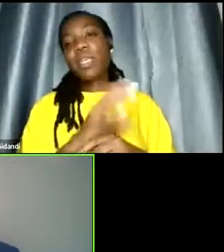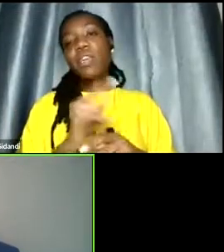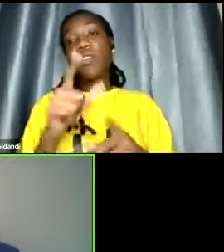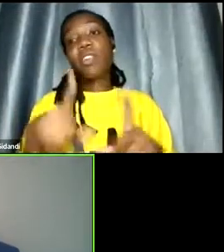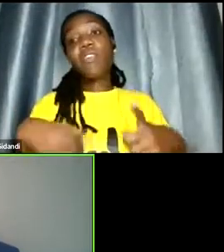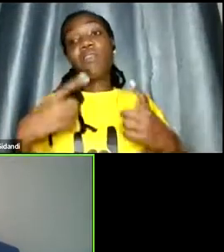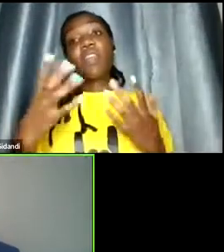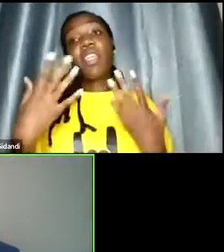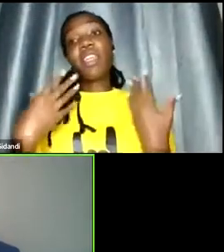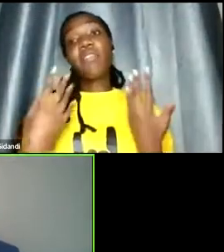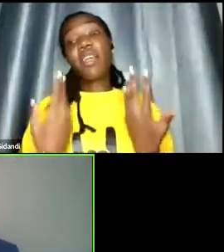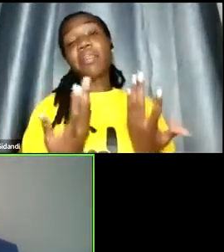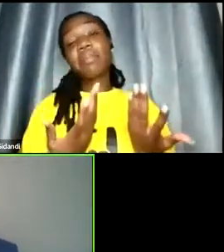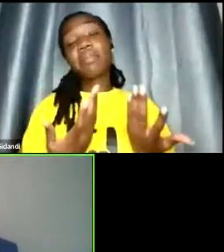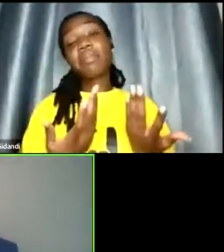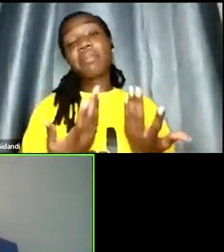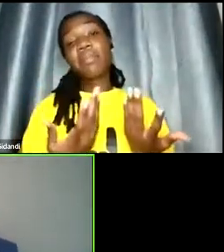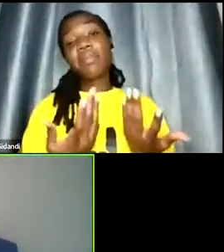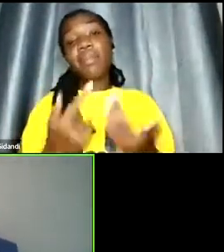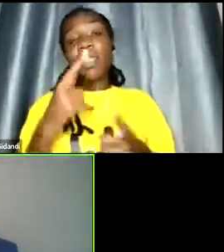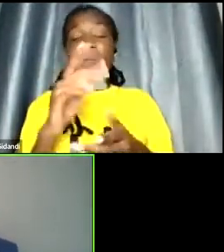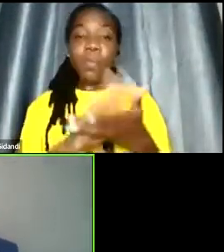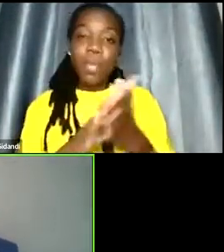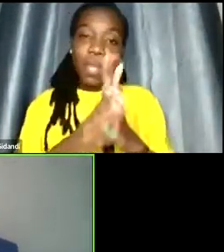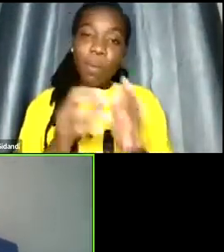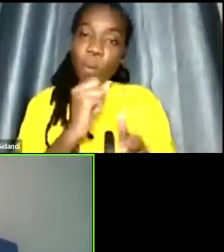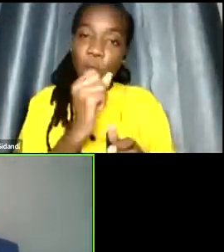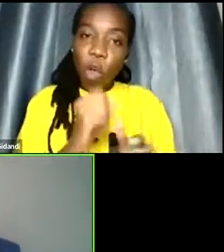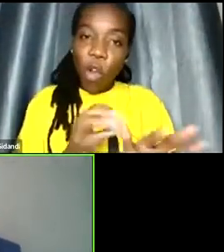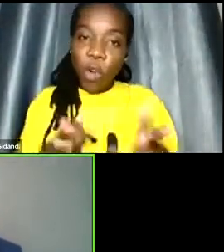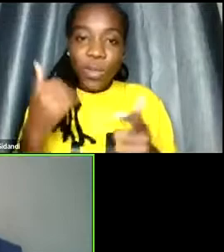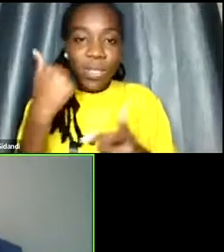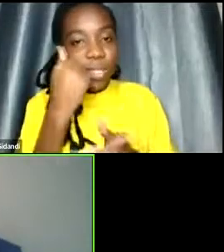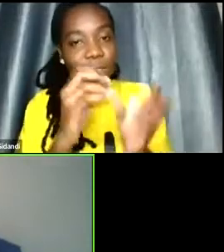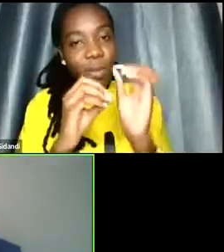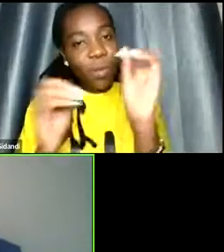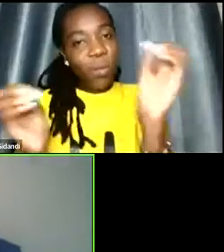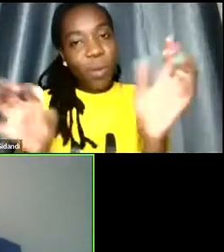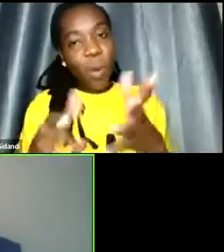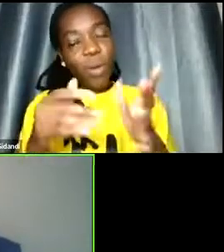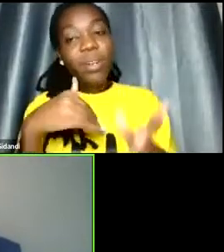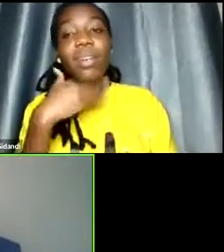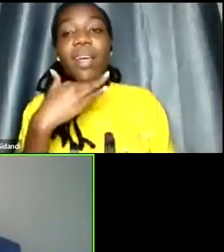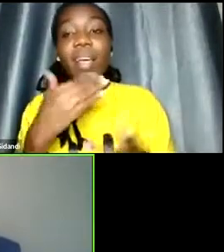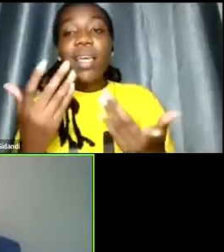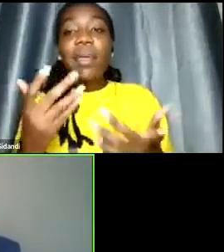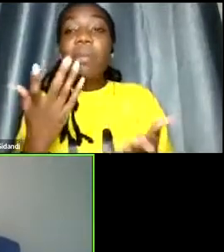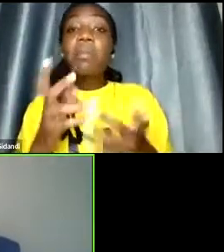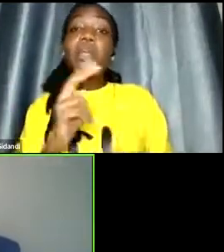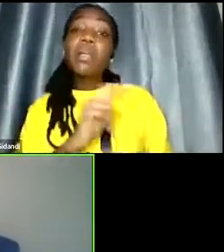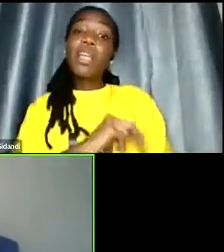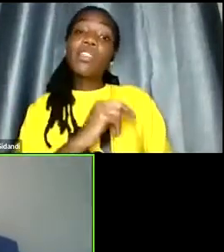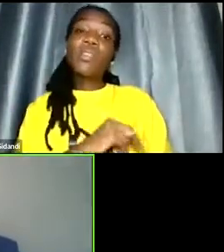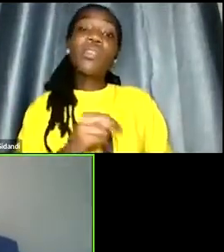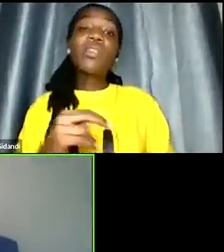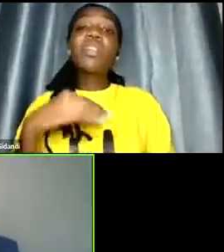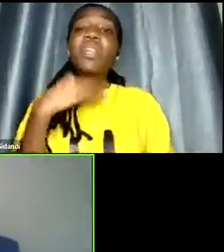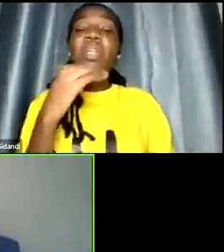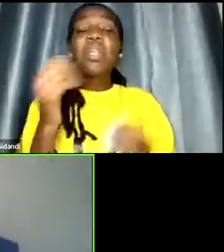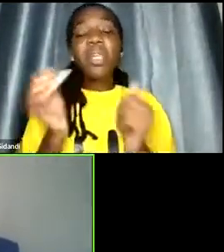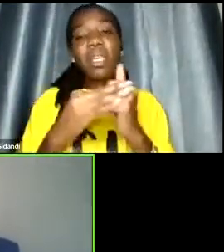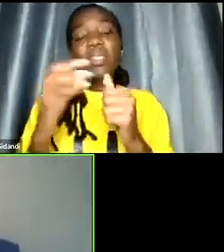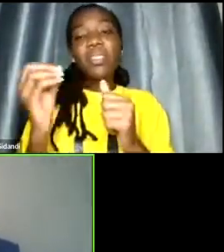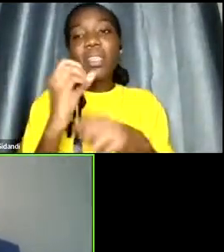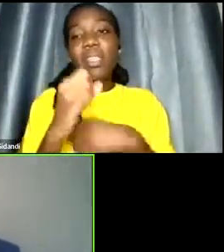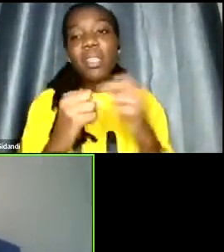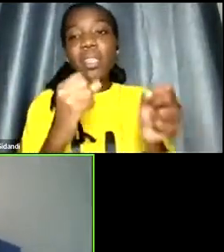immortal? Won't you get old and sick and die eventually, even if you die of natural causes, old age, 80 years, 90 years? Can